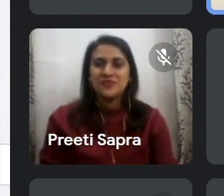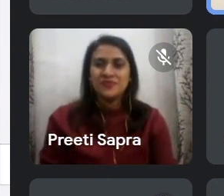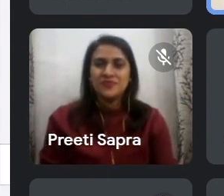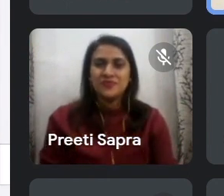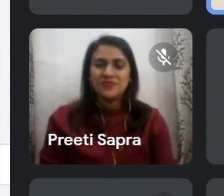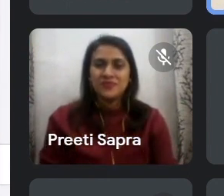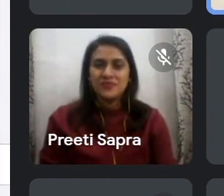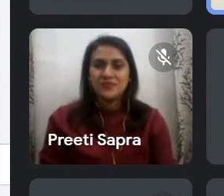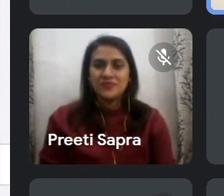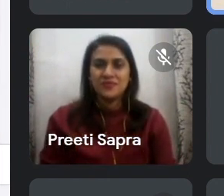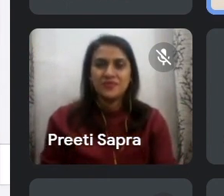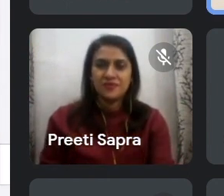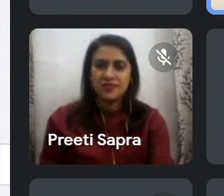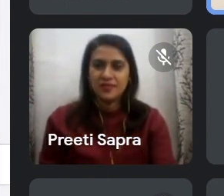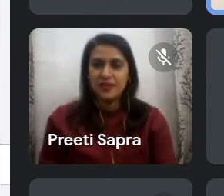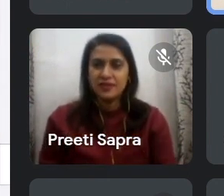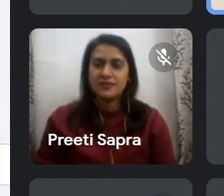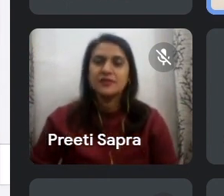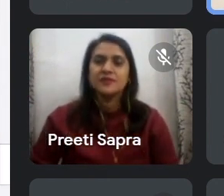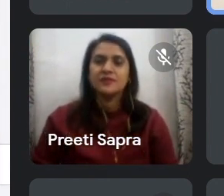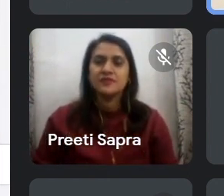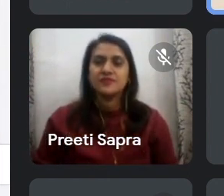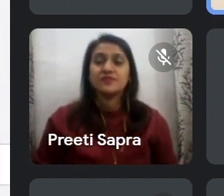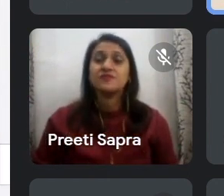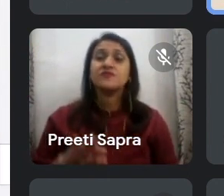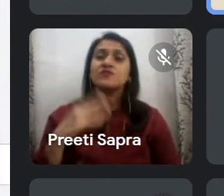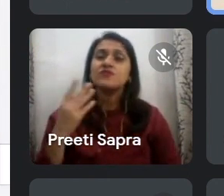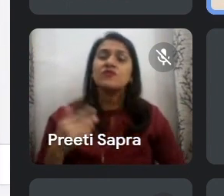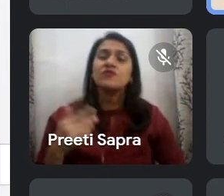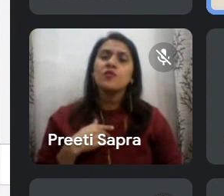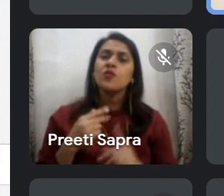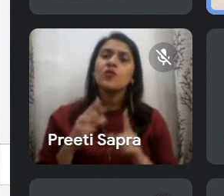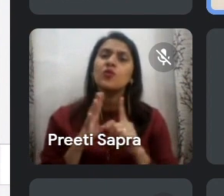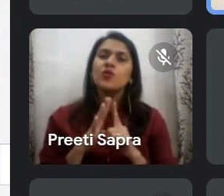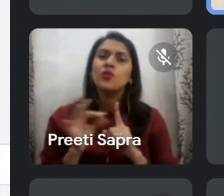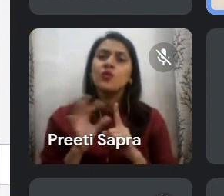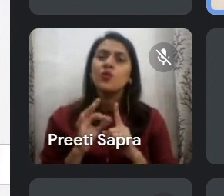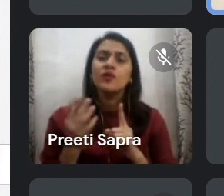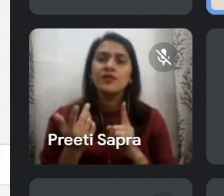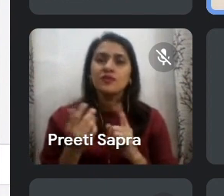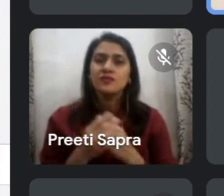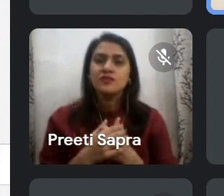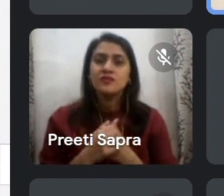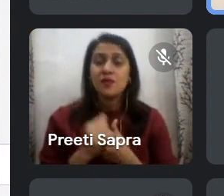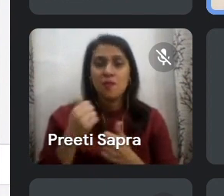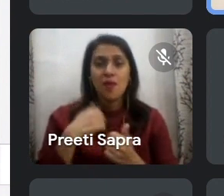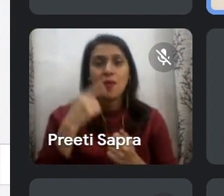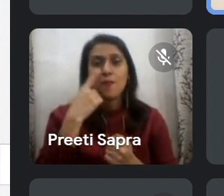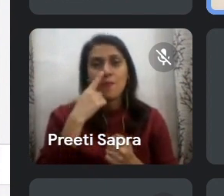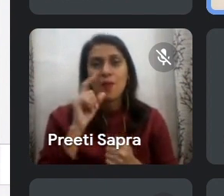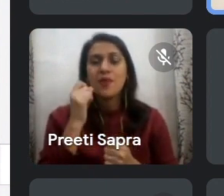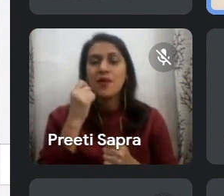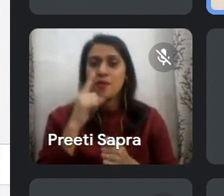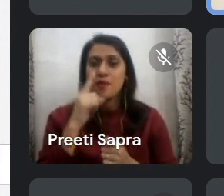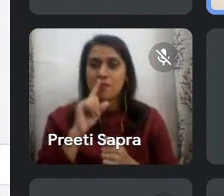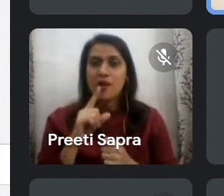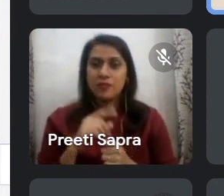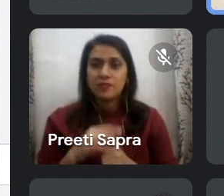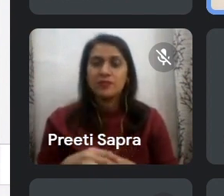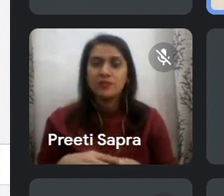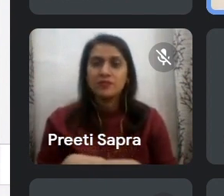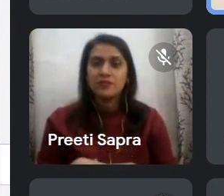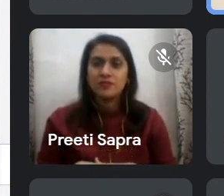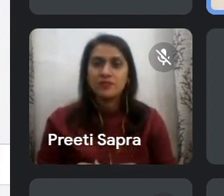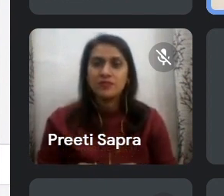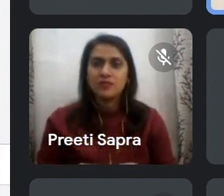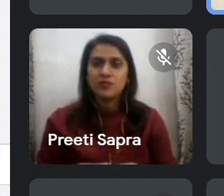then later, this what kept me going was my parents. Like they were like, don't